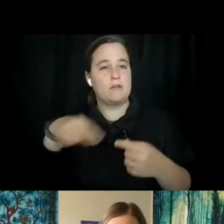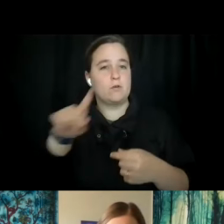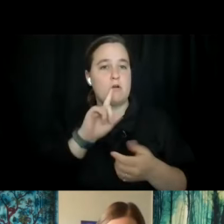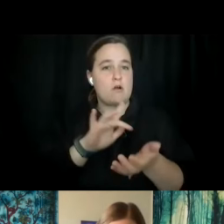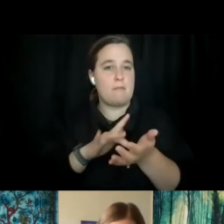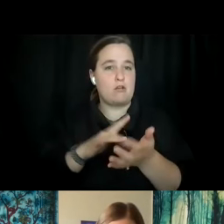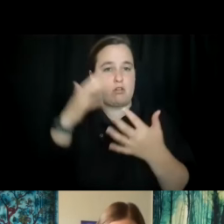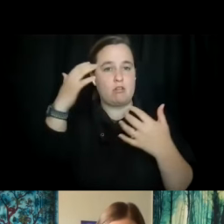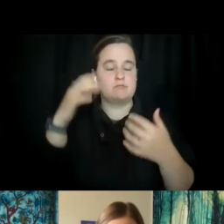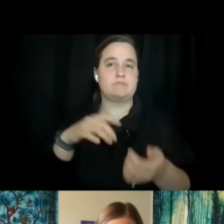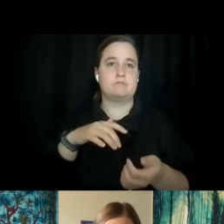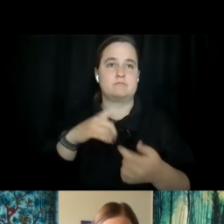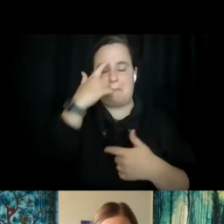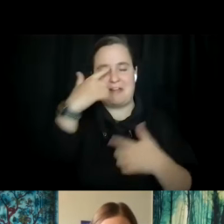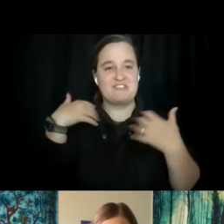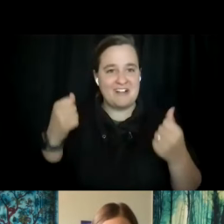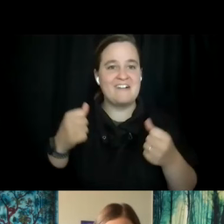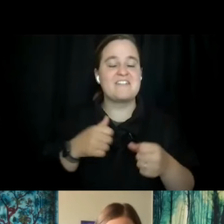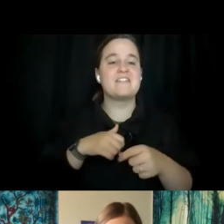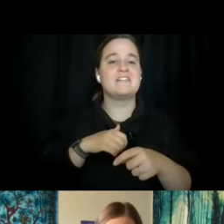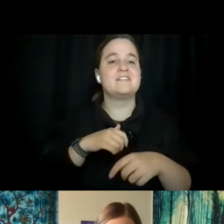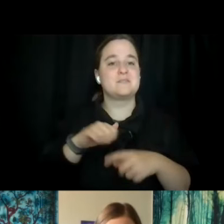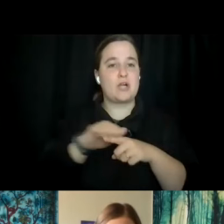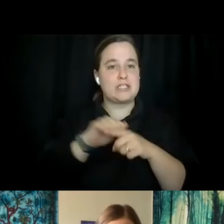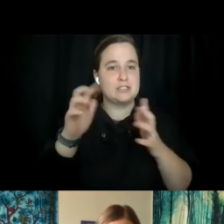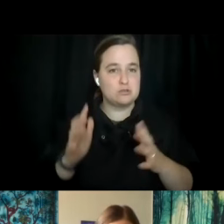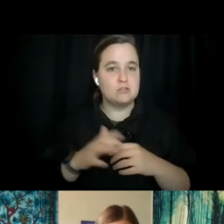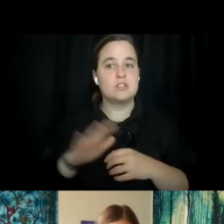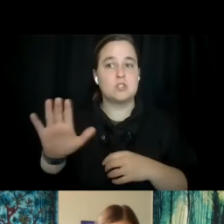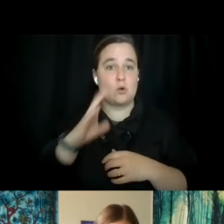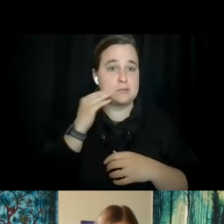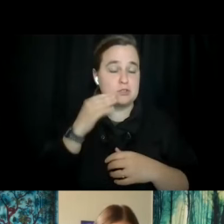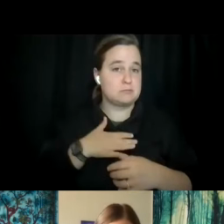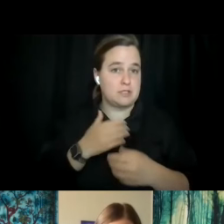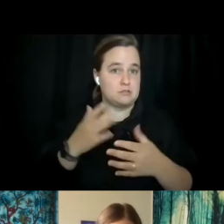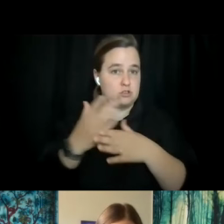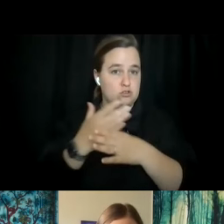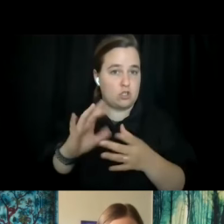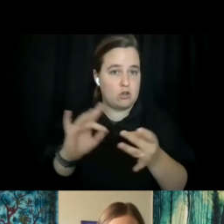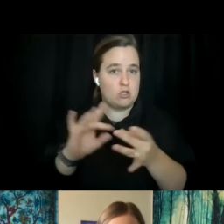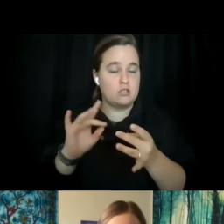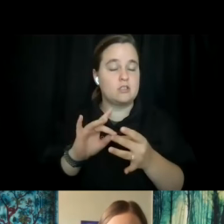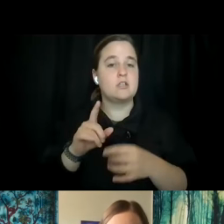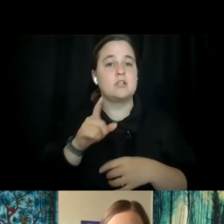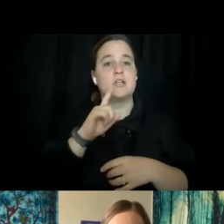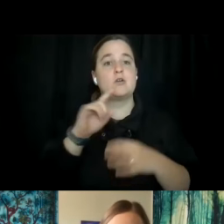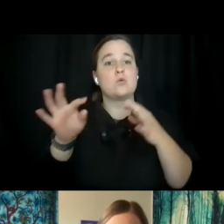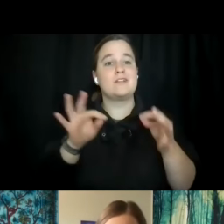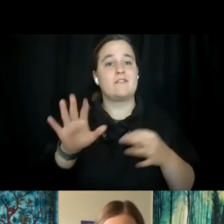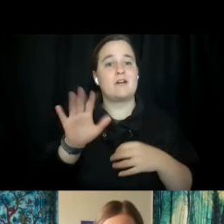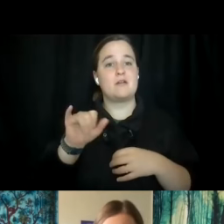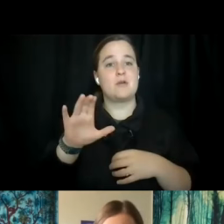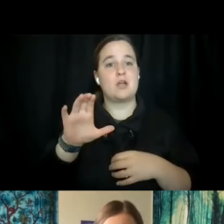health practitioners, so please, you're welcome to share in the chat your experiences of this. It's defined by criterion A, the very